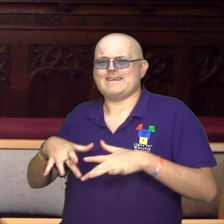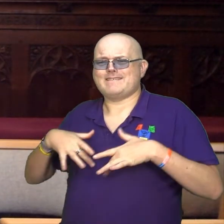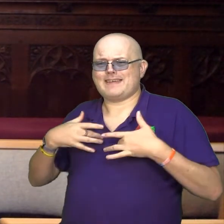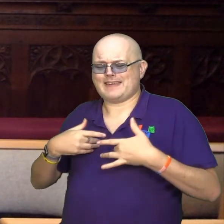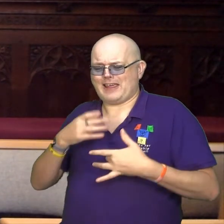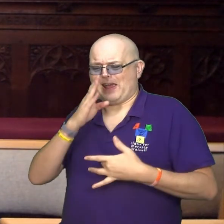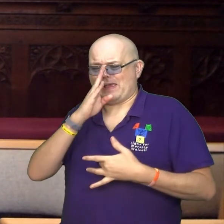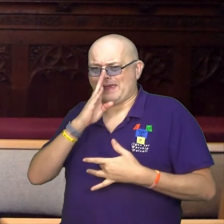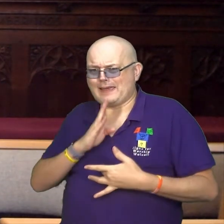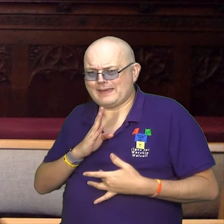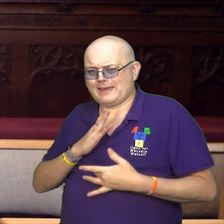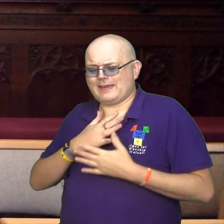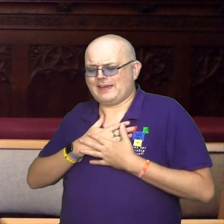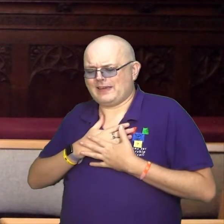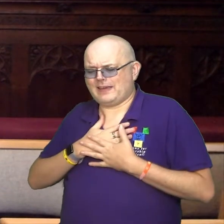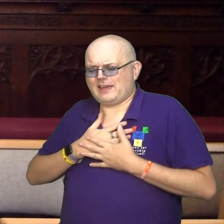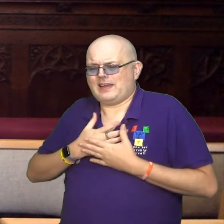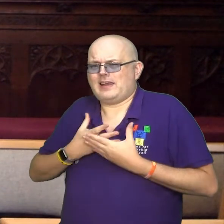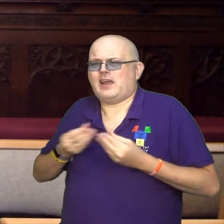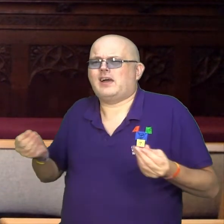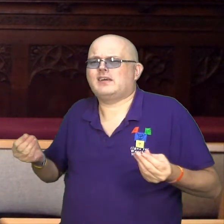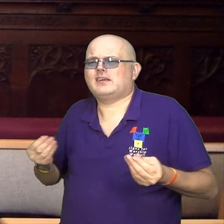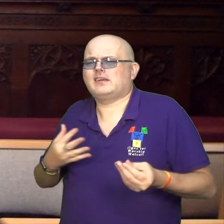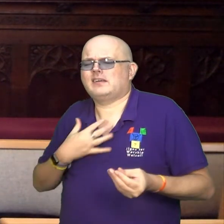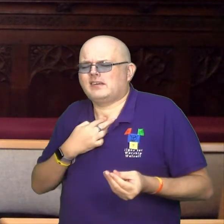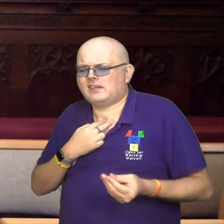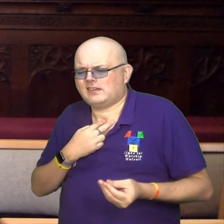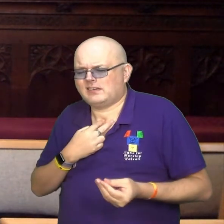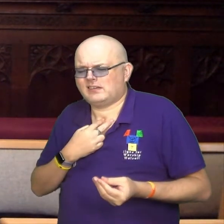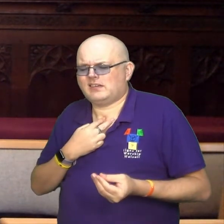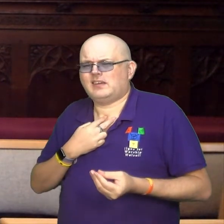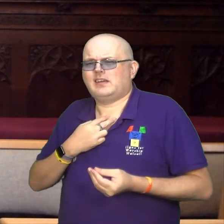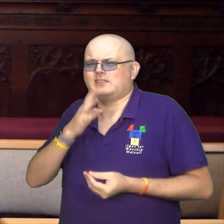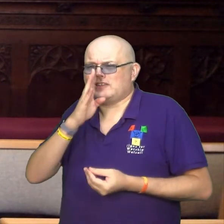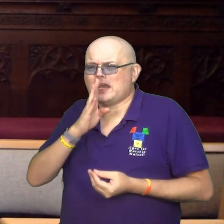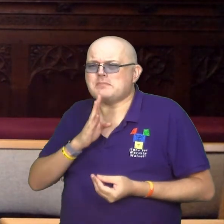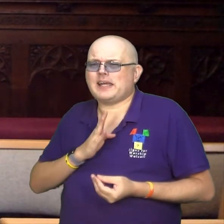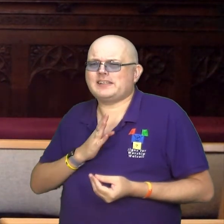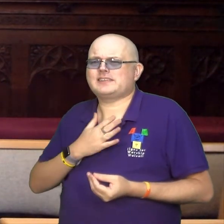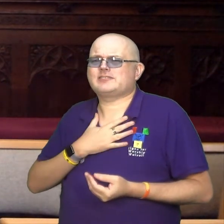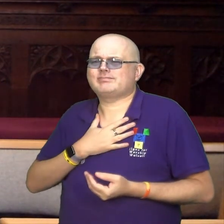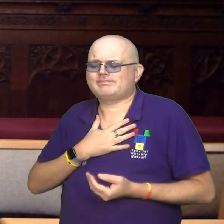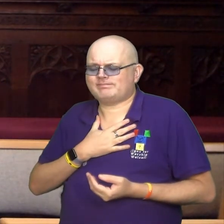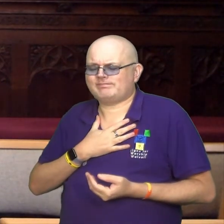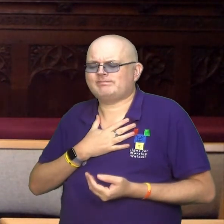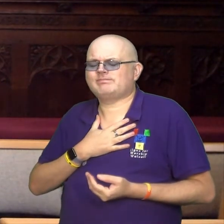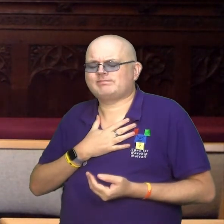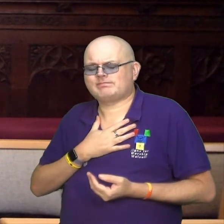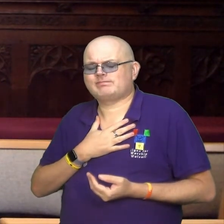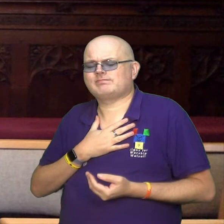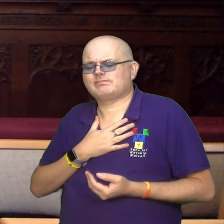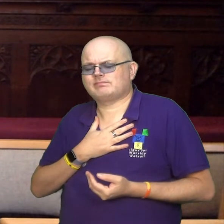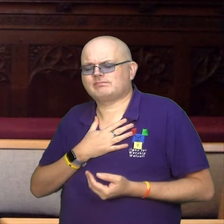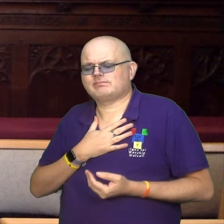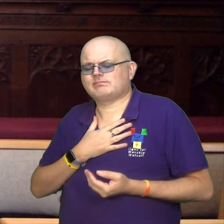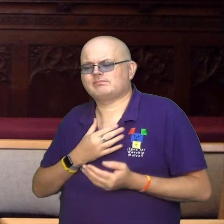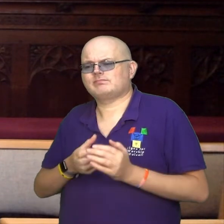with feelings of grief and loss and lament.